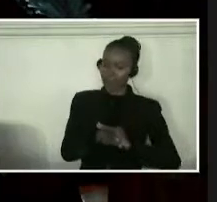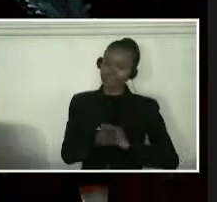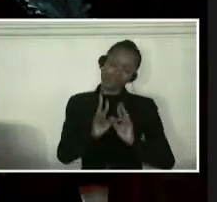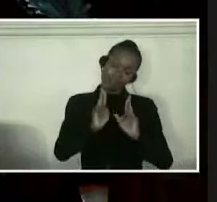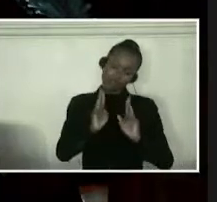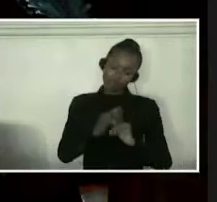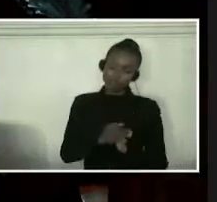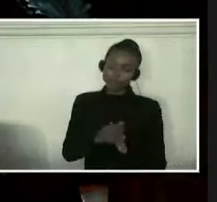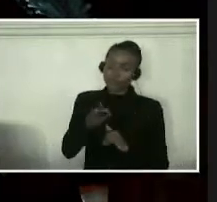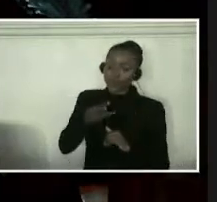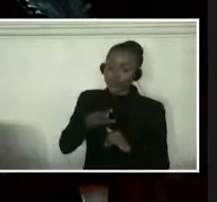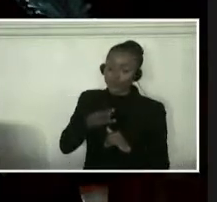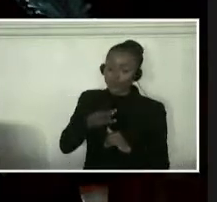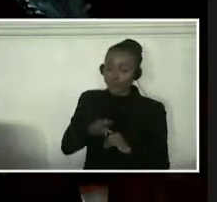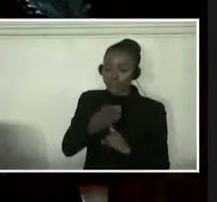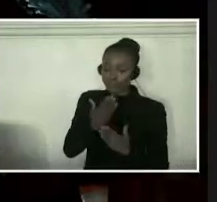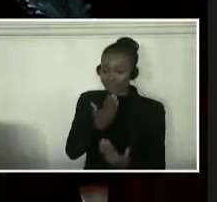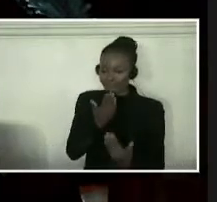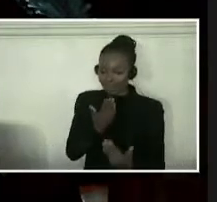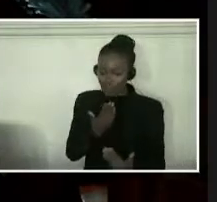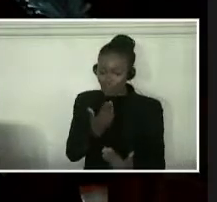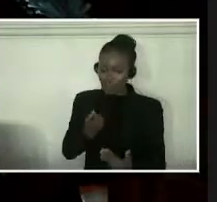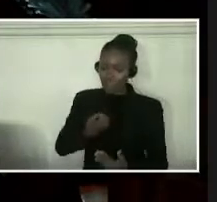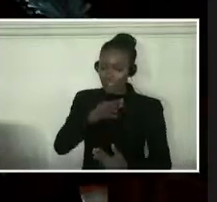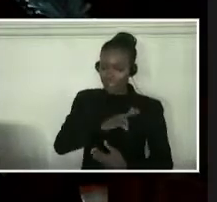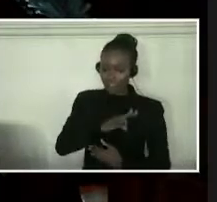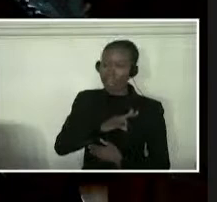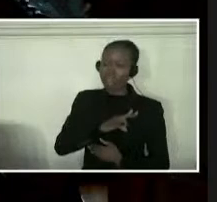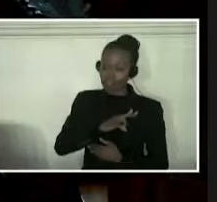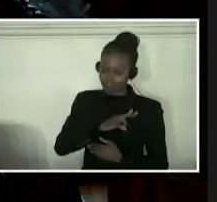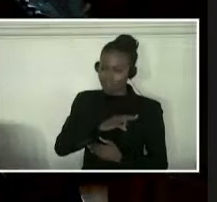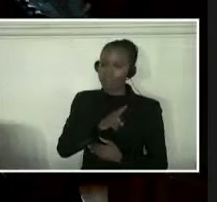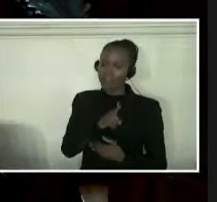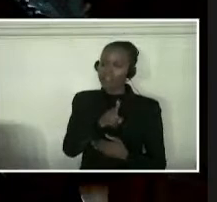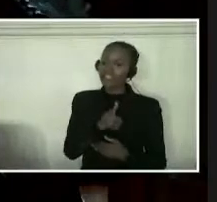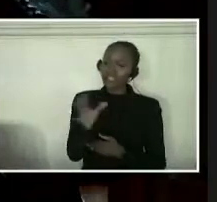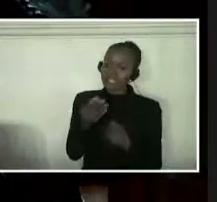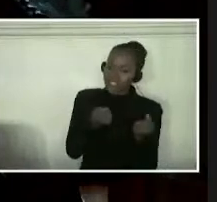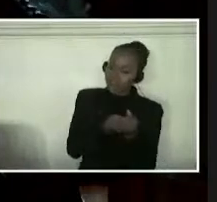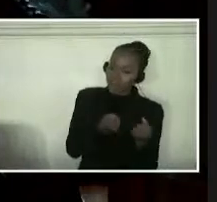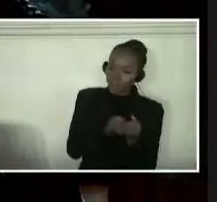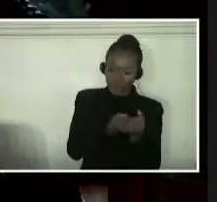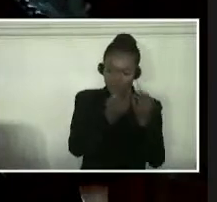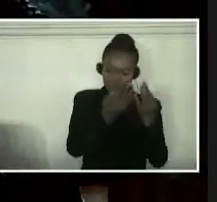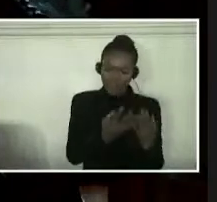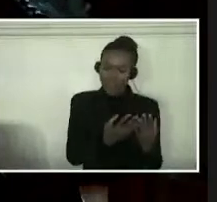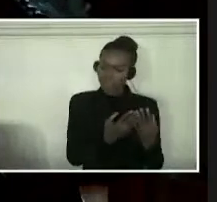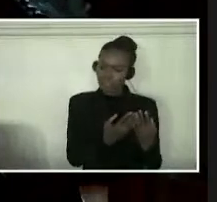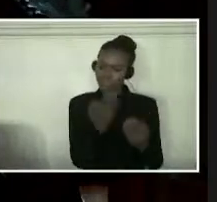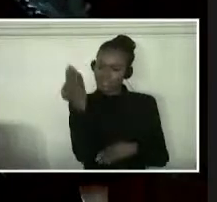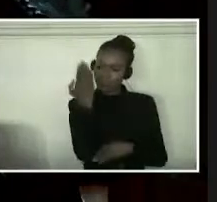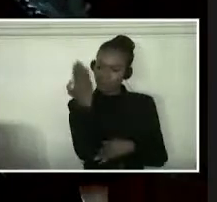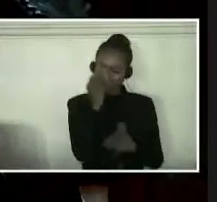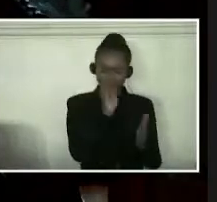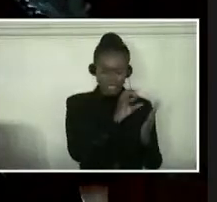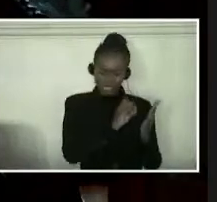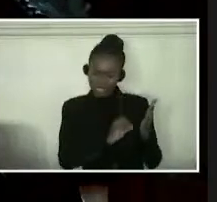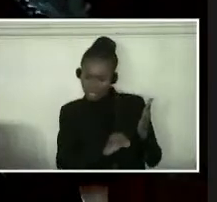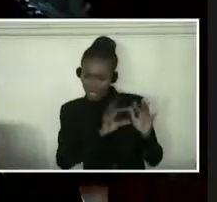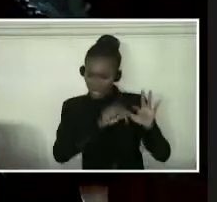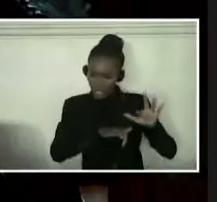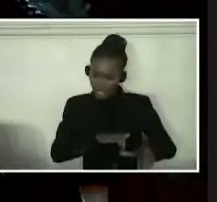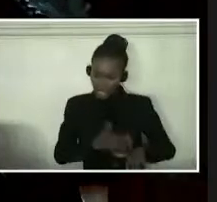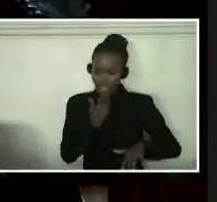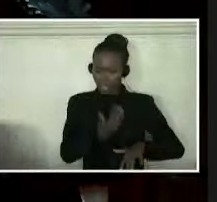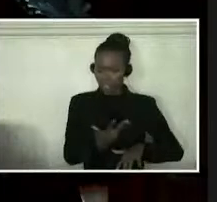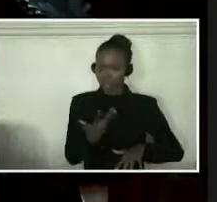ministry and all support staff that have assisted us for this special speech in particular i also thank the province or the the people of